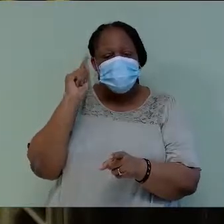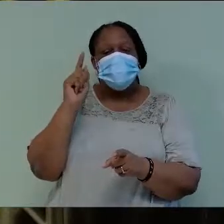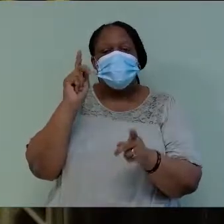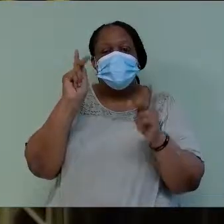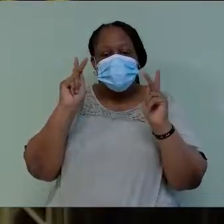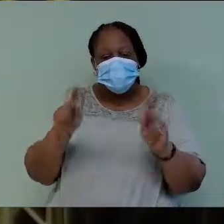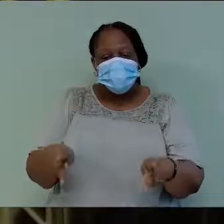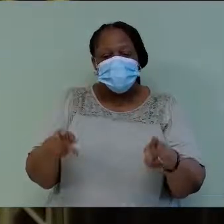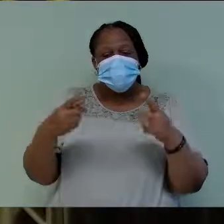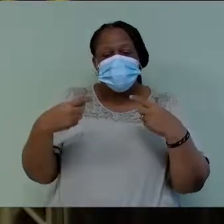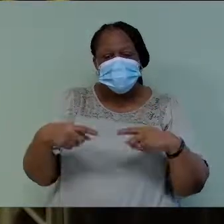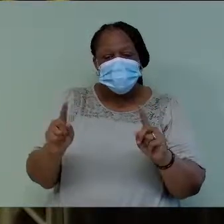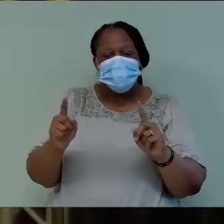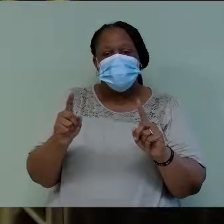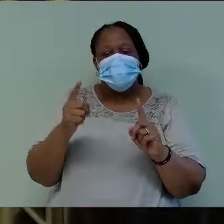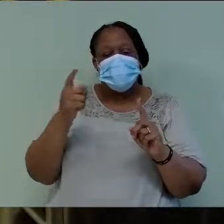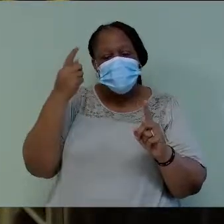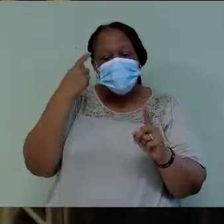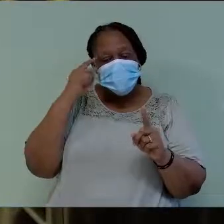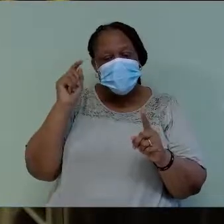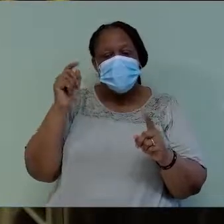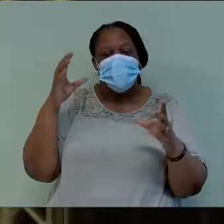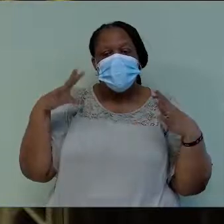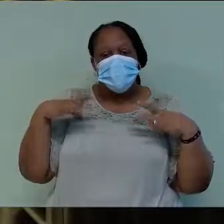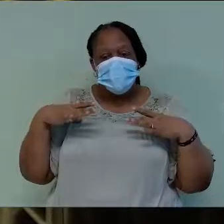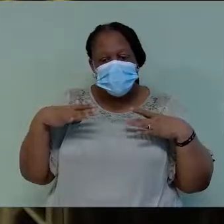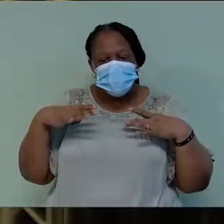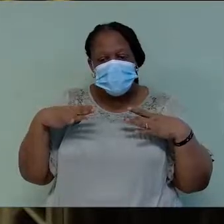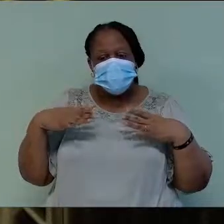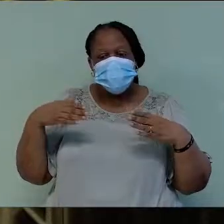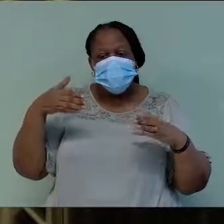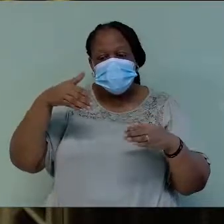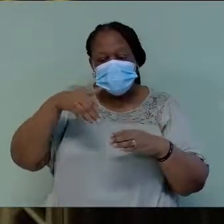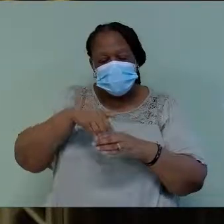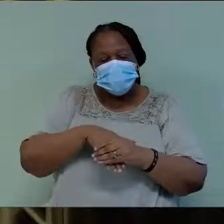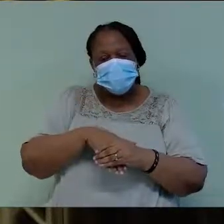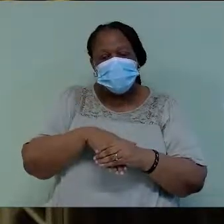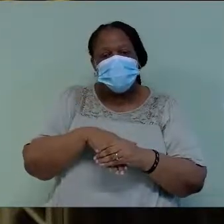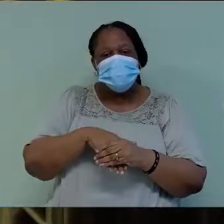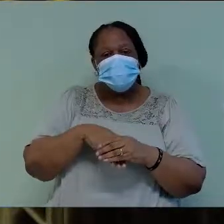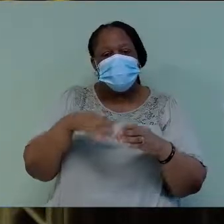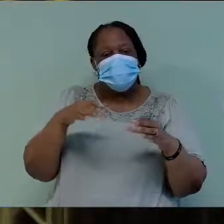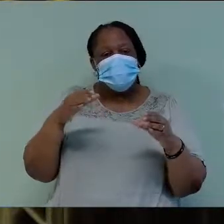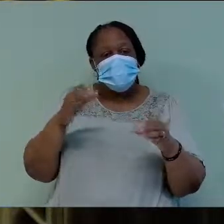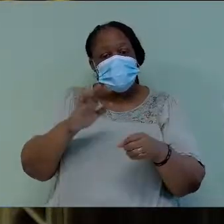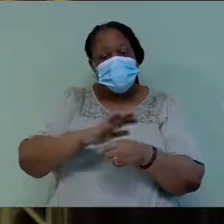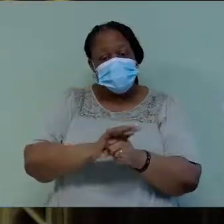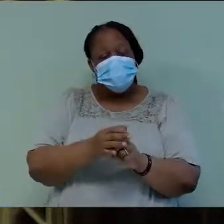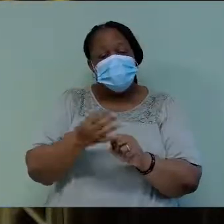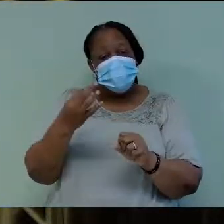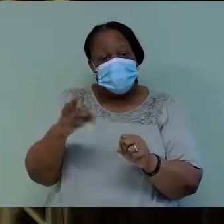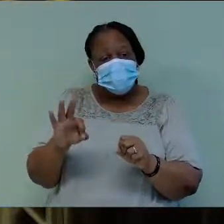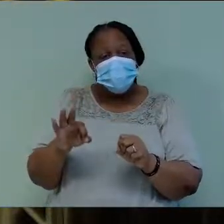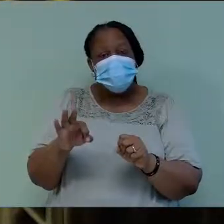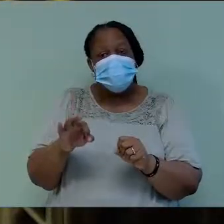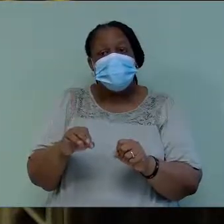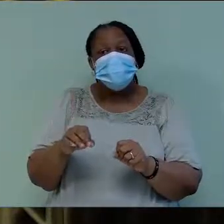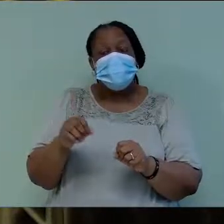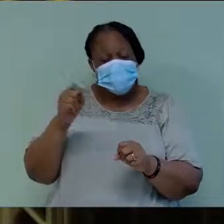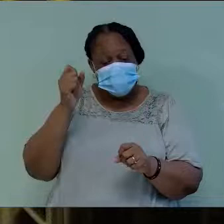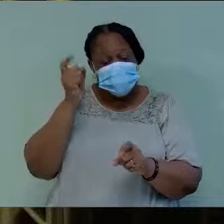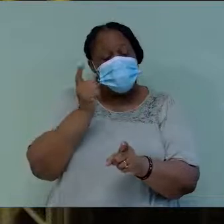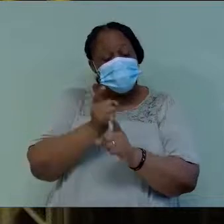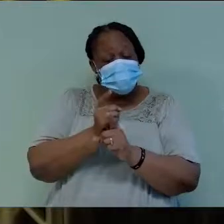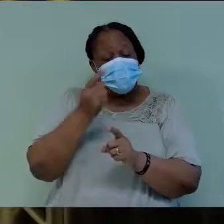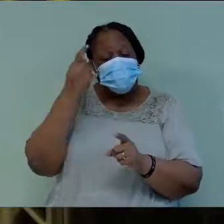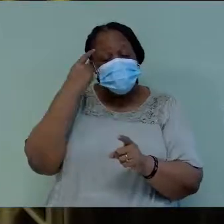on annual paid holiday during the pandemic. Let me repeat, it is lawful, it is